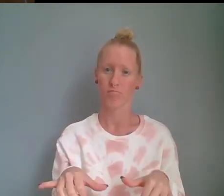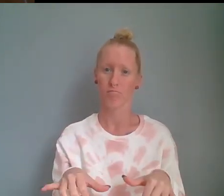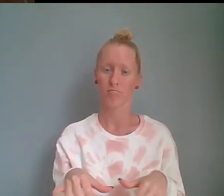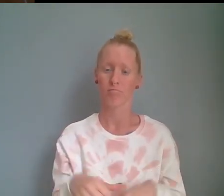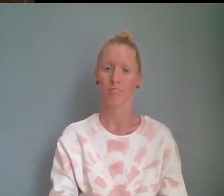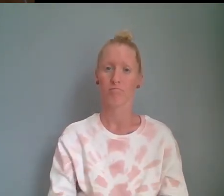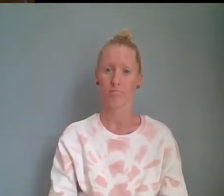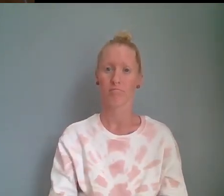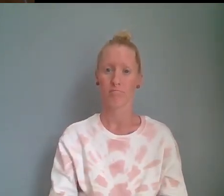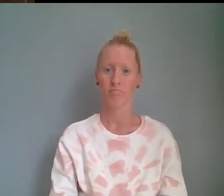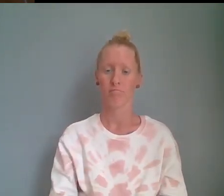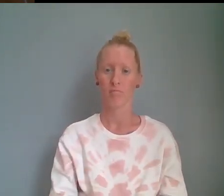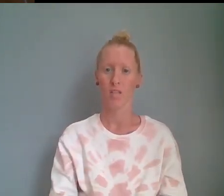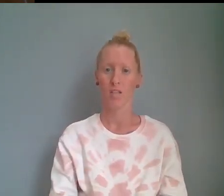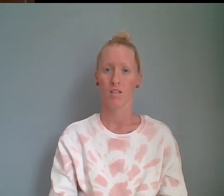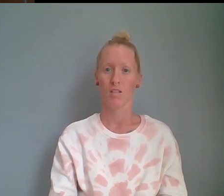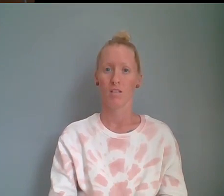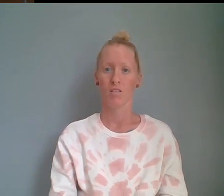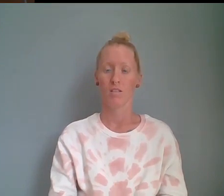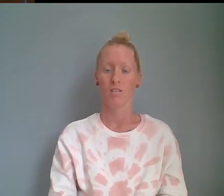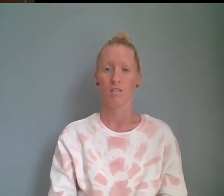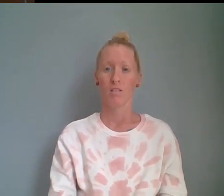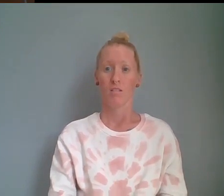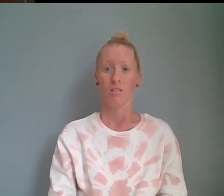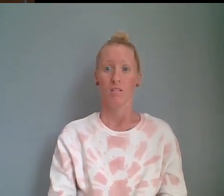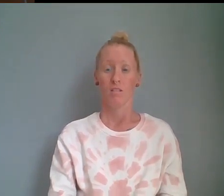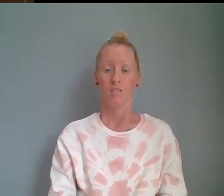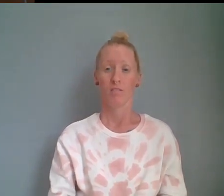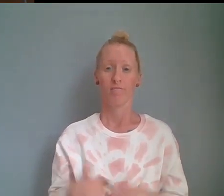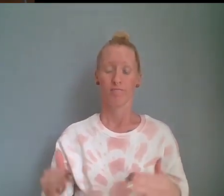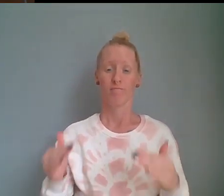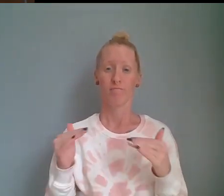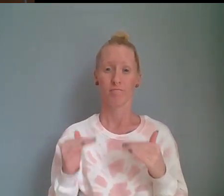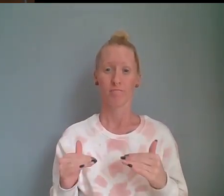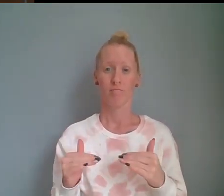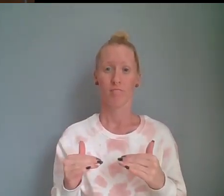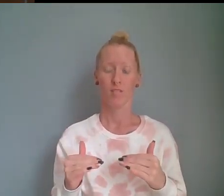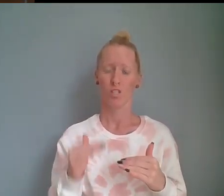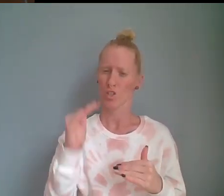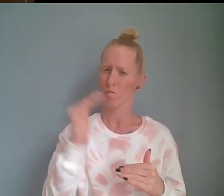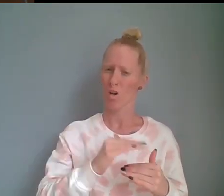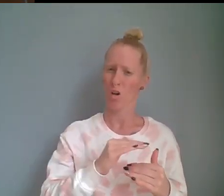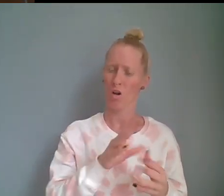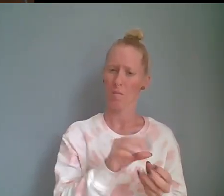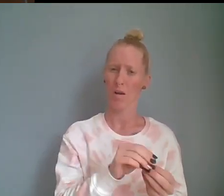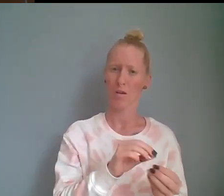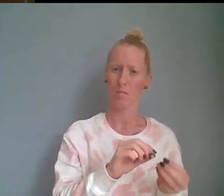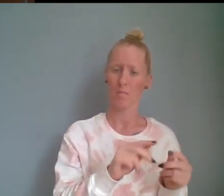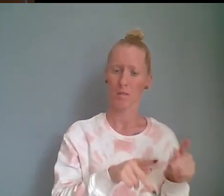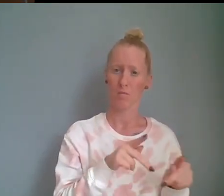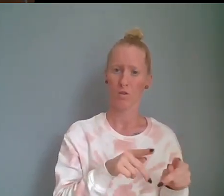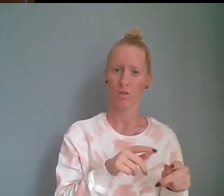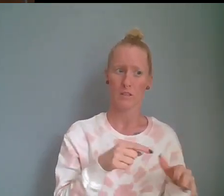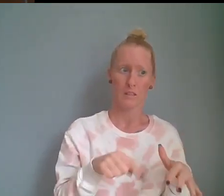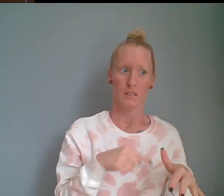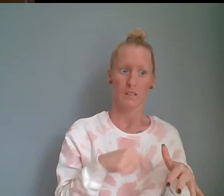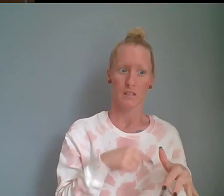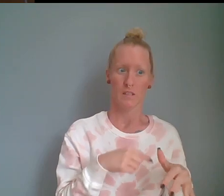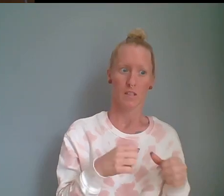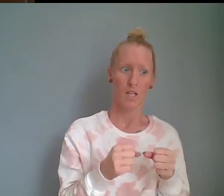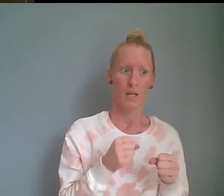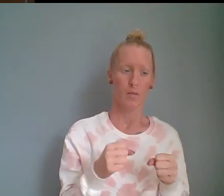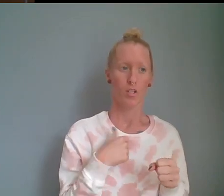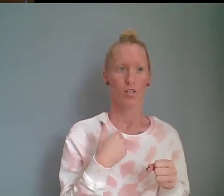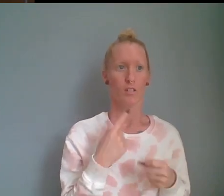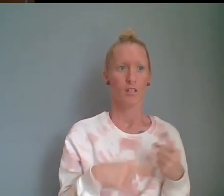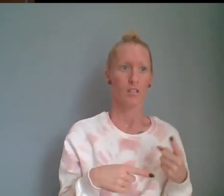A much smaller number of people get agitated instead of slow down. They may be hyper and just feel